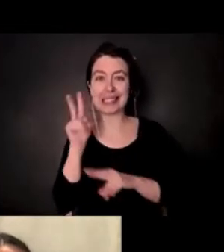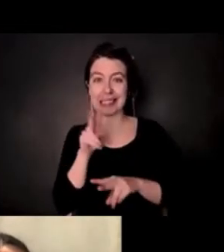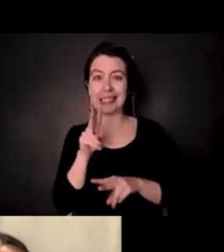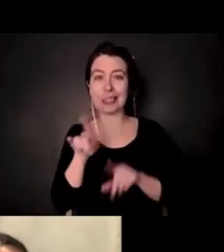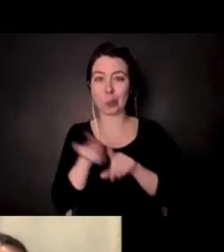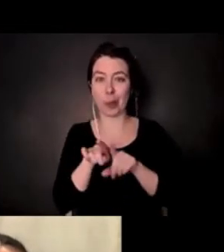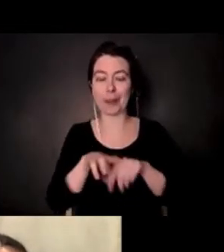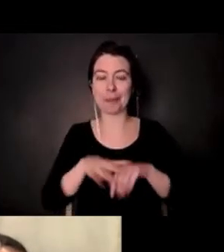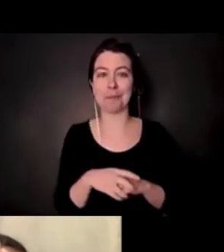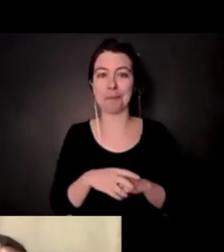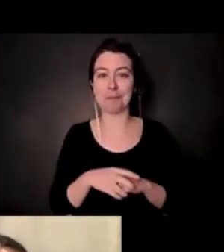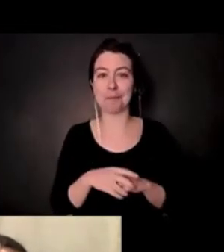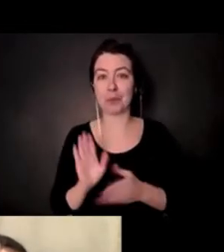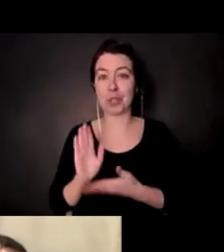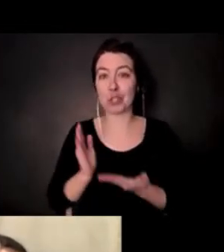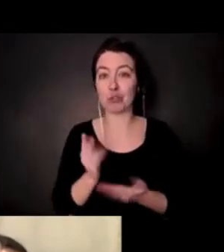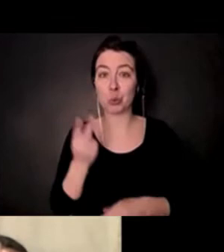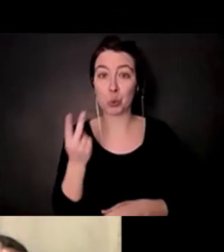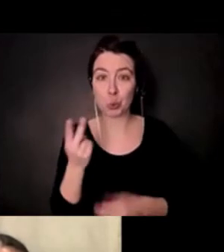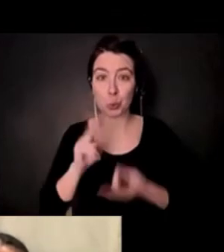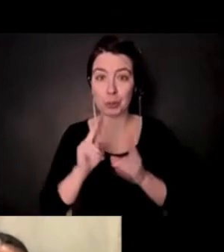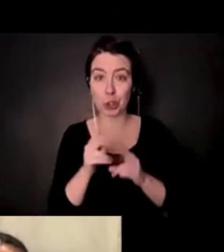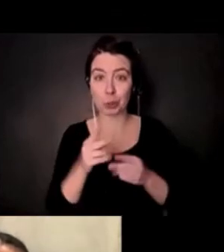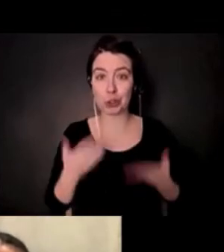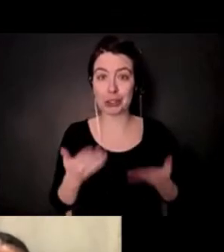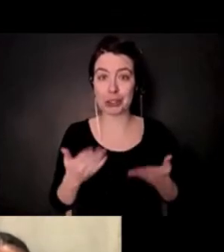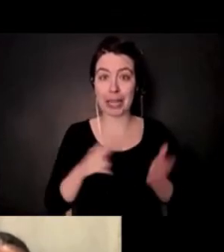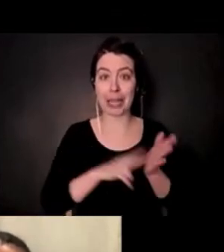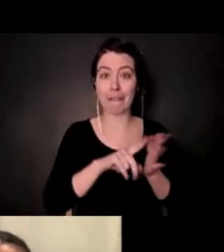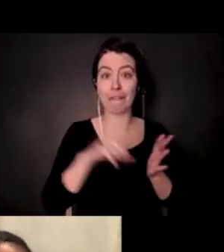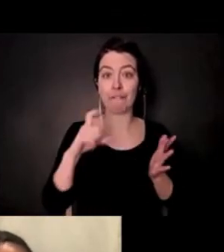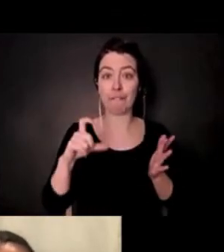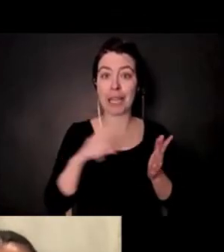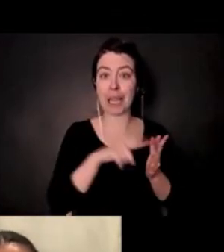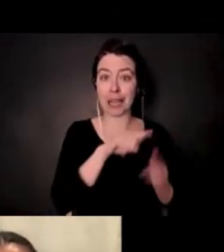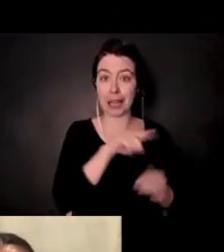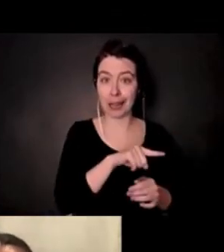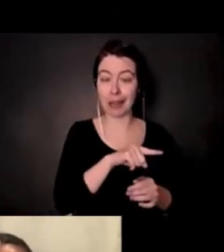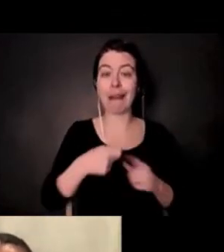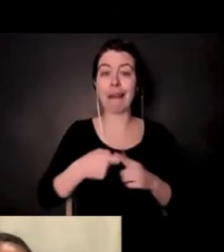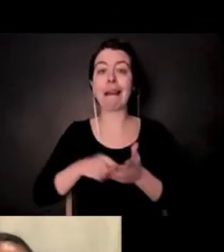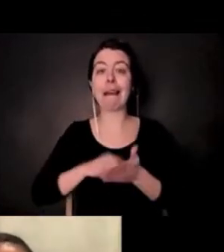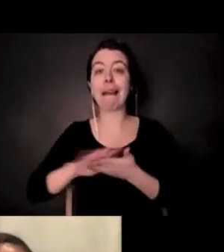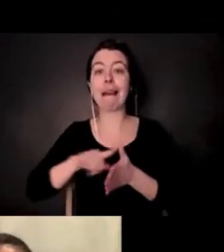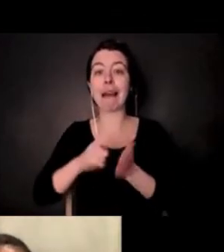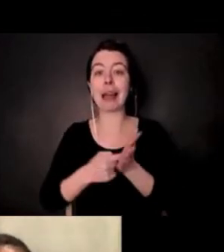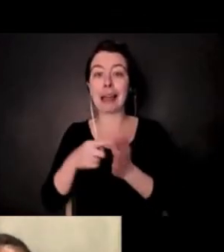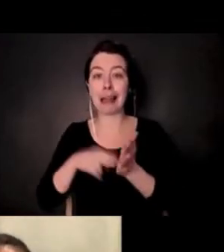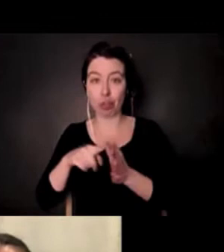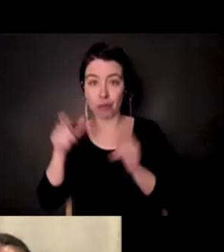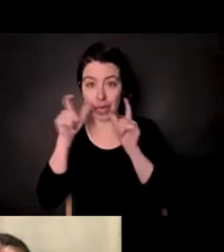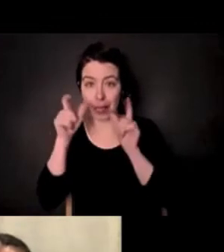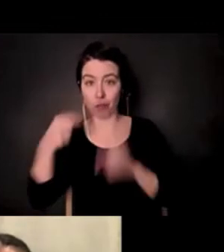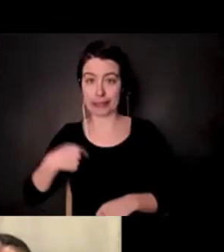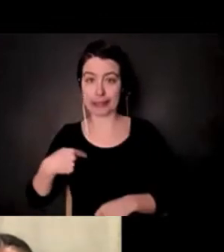amazing BSL interpreters we've got today. So we've got Vicky and Catherine. So you can see Catherine on the screen at the moment. Vicky and Catherine will